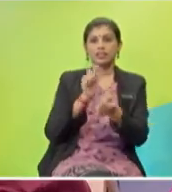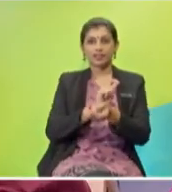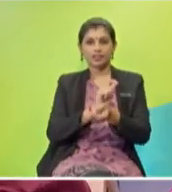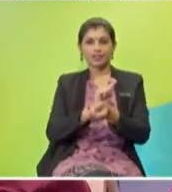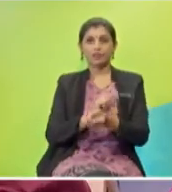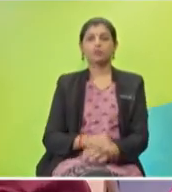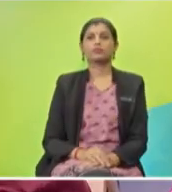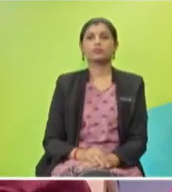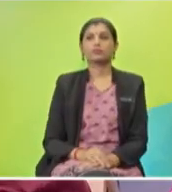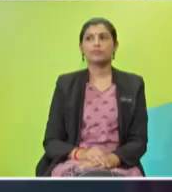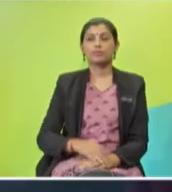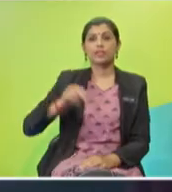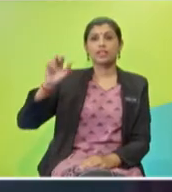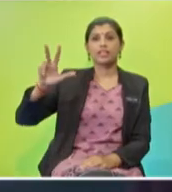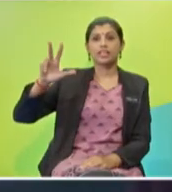words together?